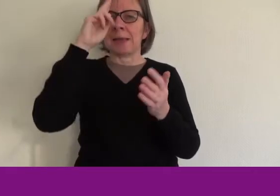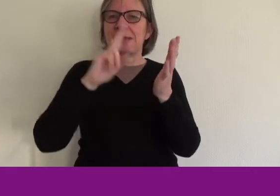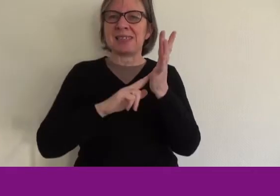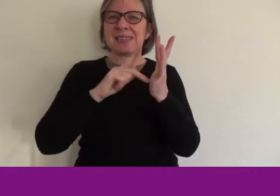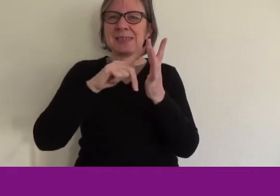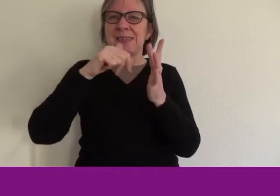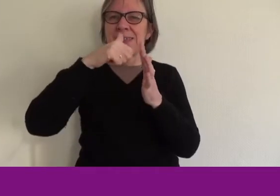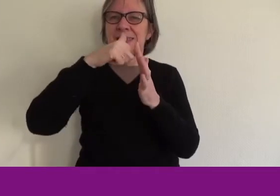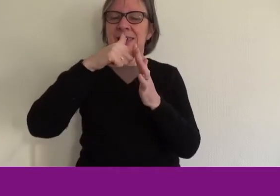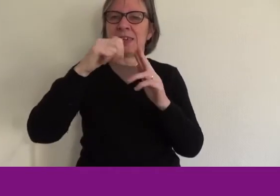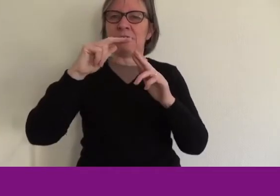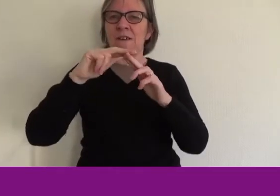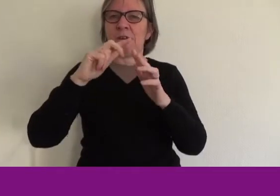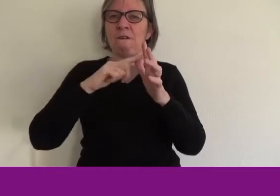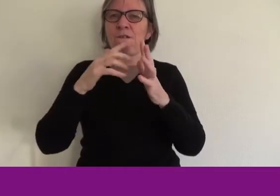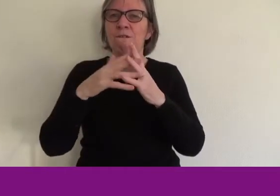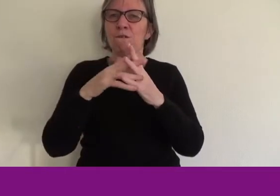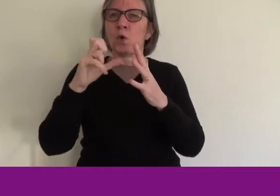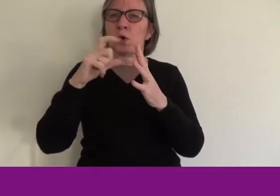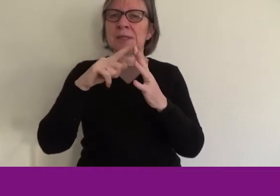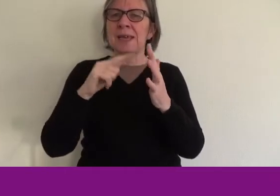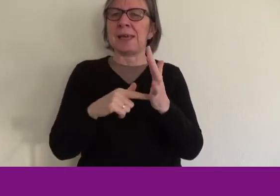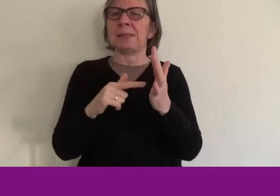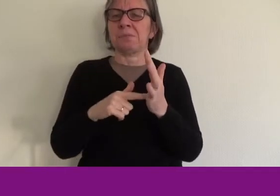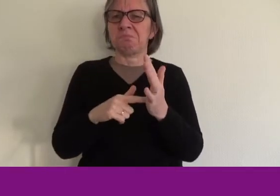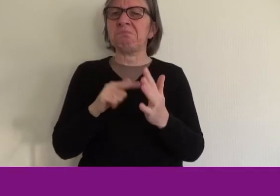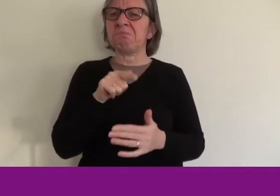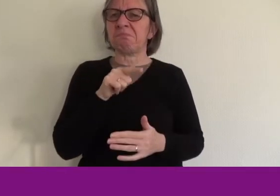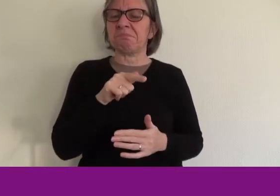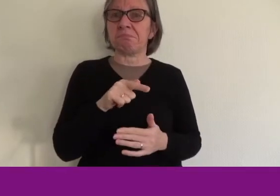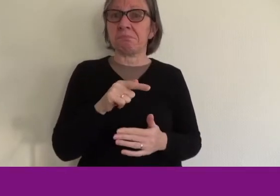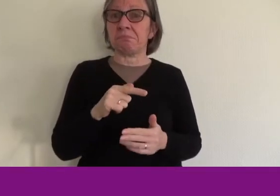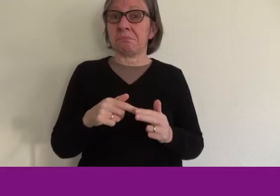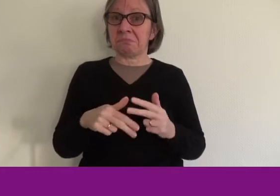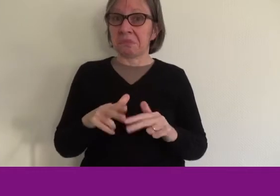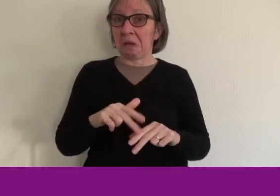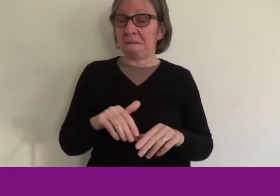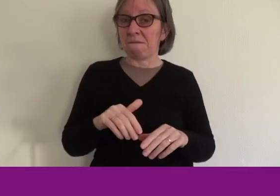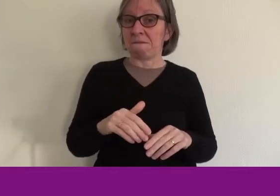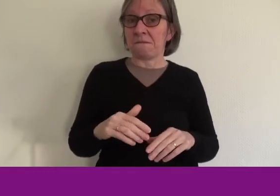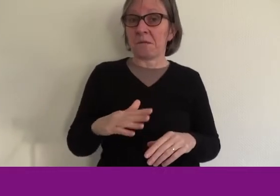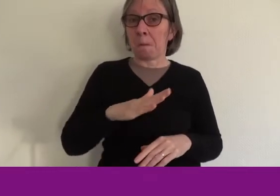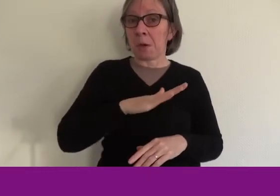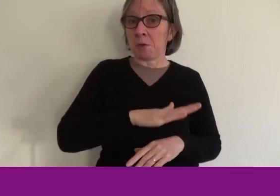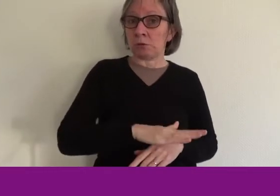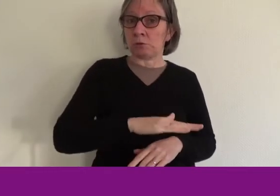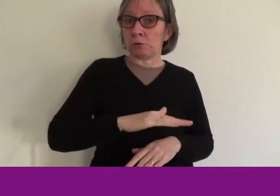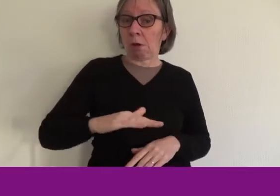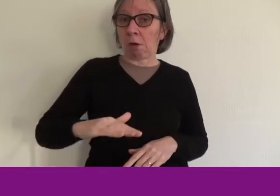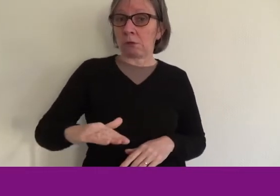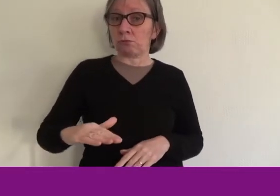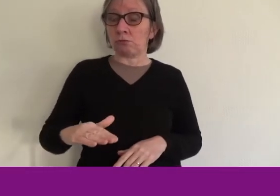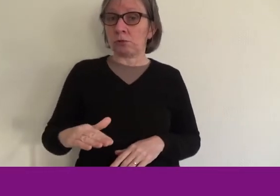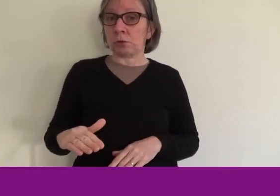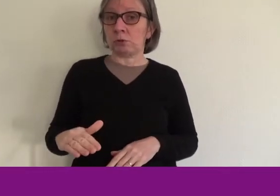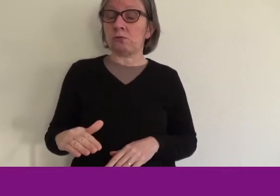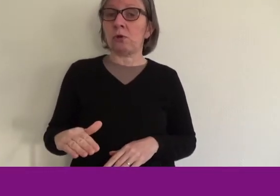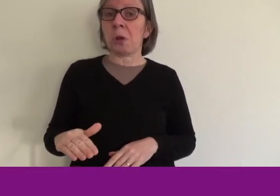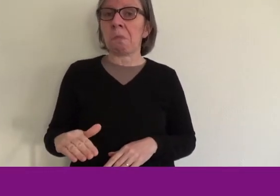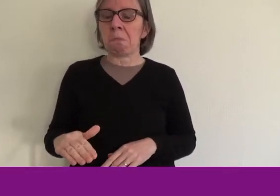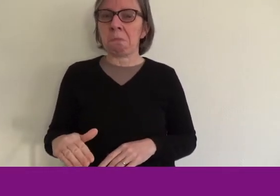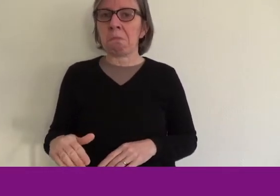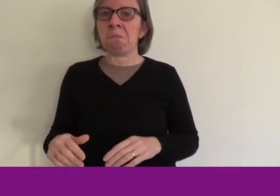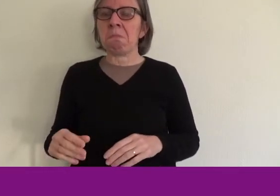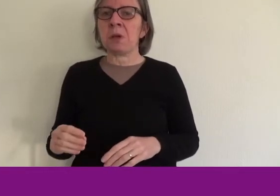of you that came to the walk around Christmas, if you came with young children, then we did one thing relating to